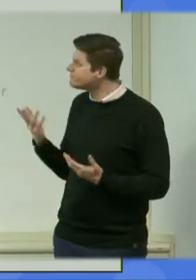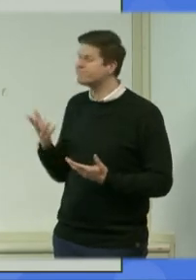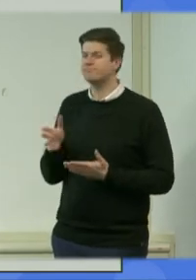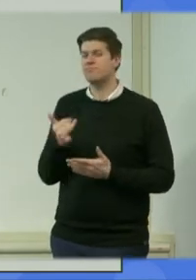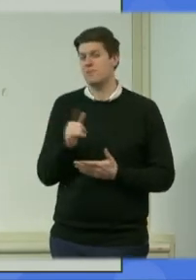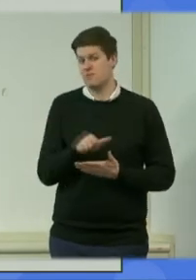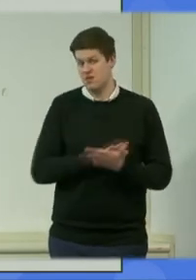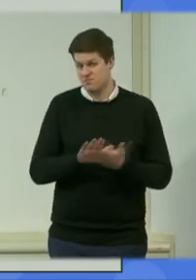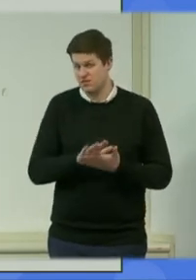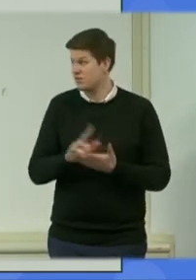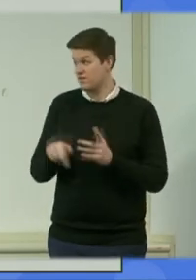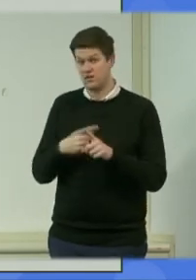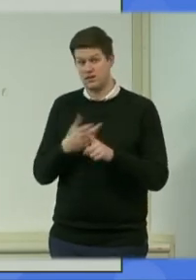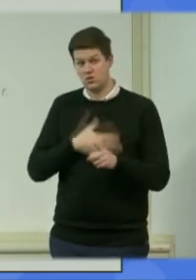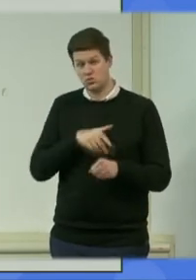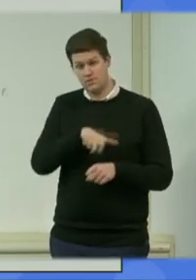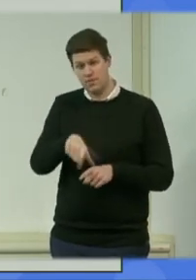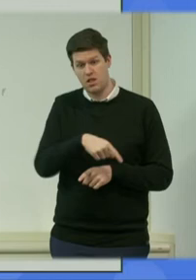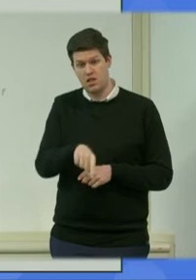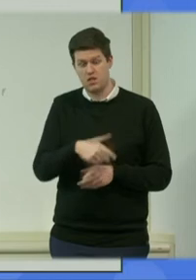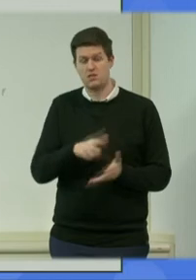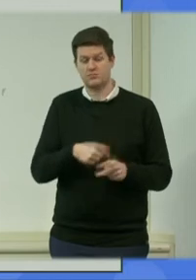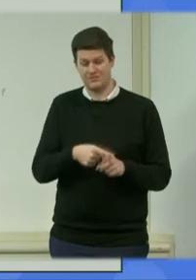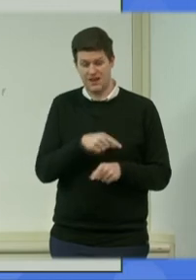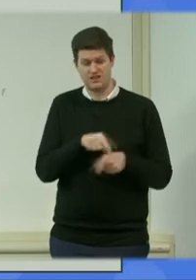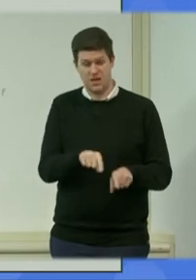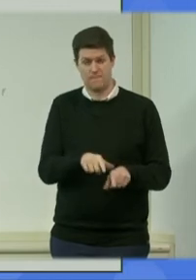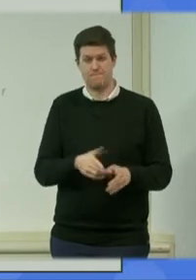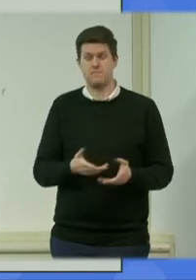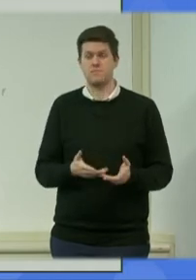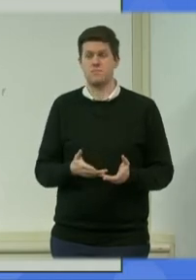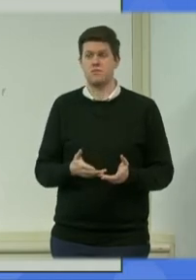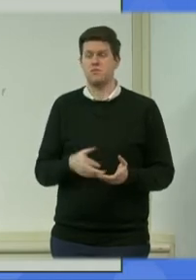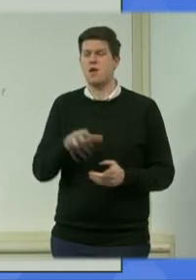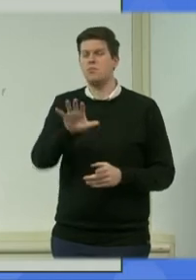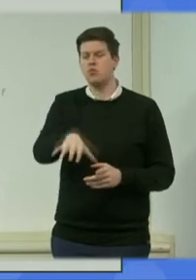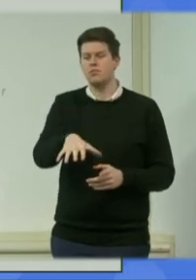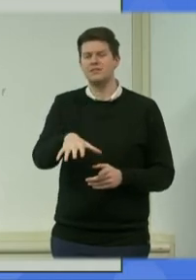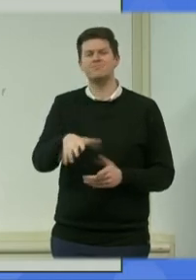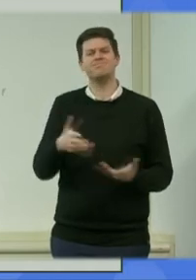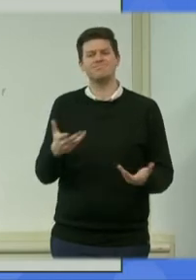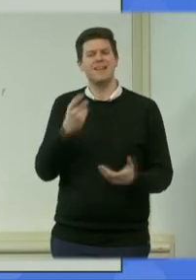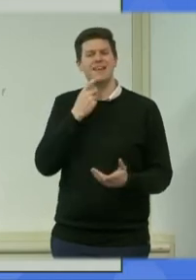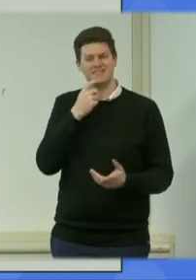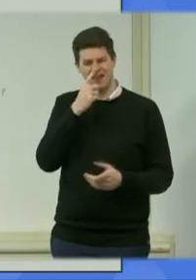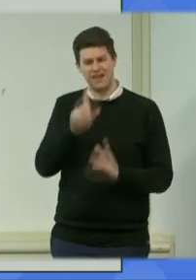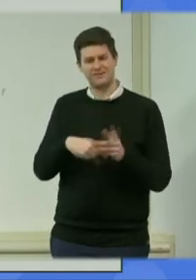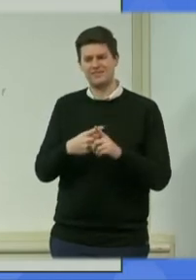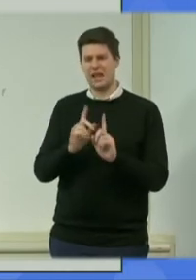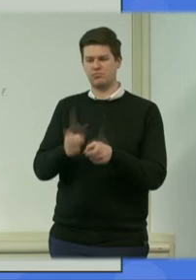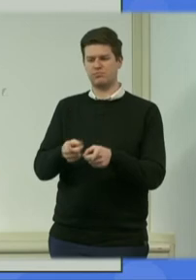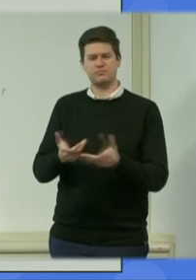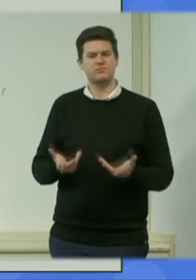that if you're looking to tax people with high incomes, maybe it's the property is an easier way to tax them rather than the profits, which they can kind of shift around the world.